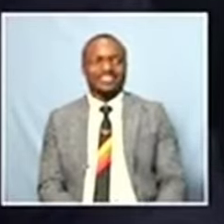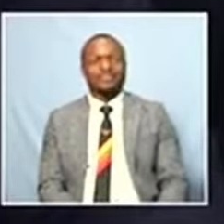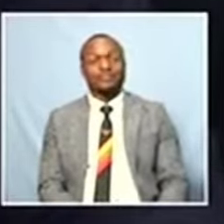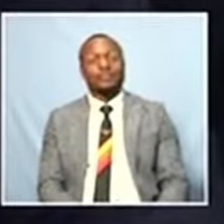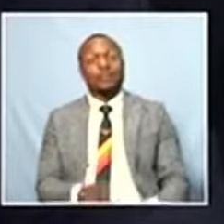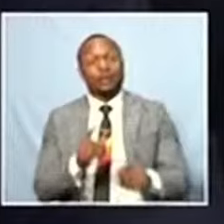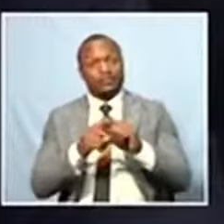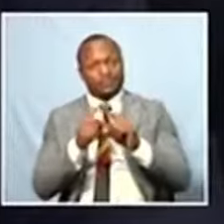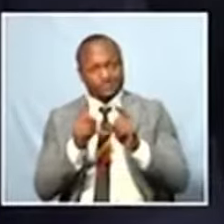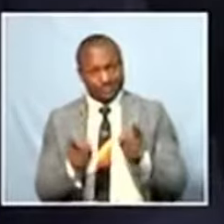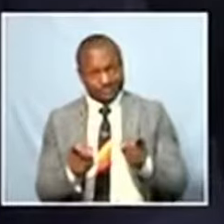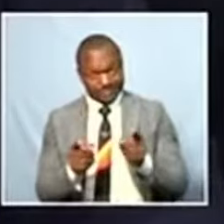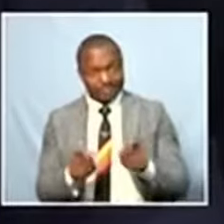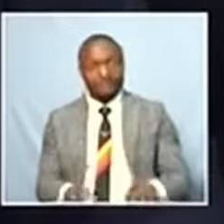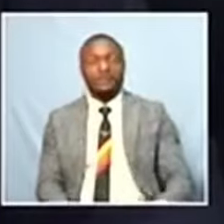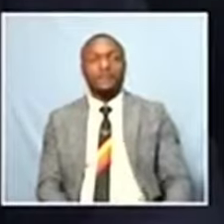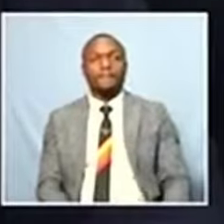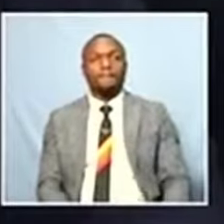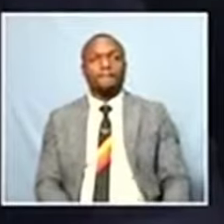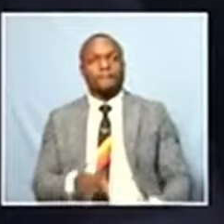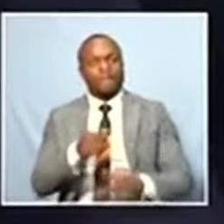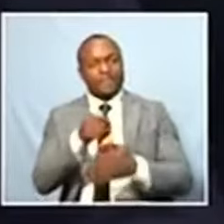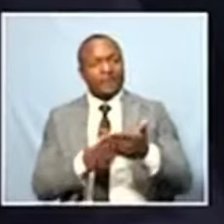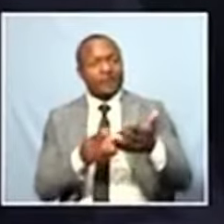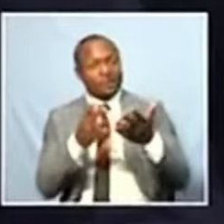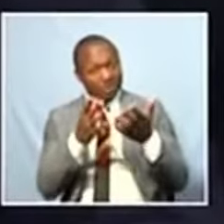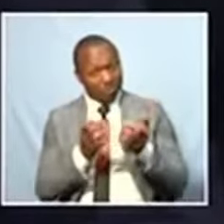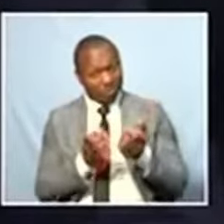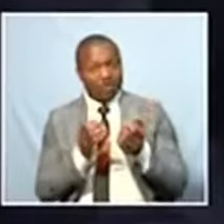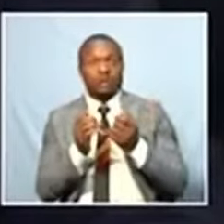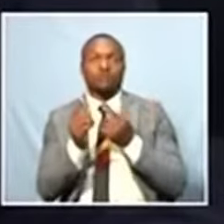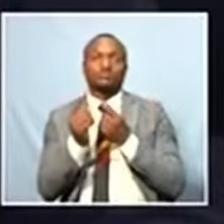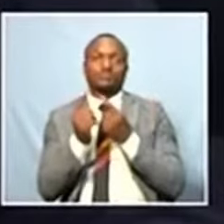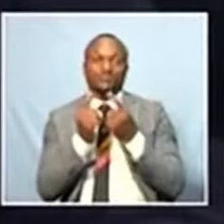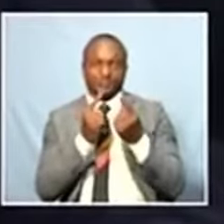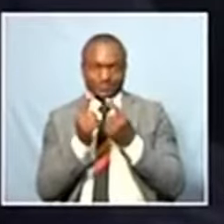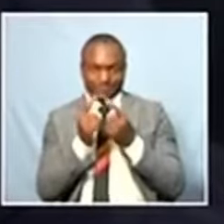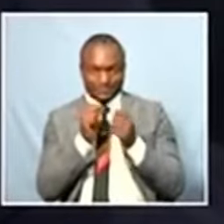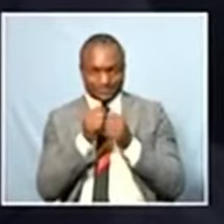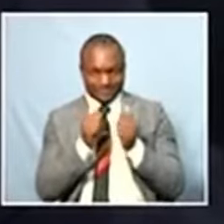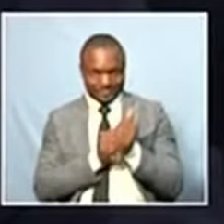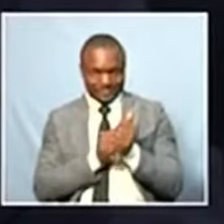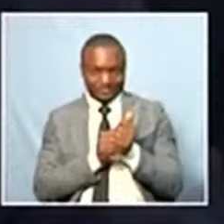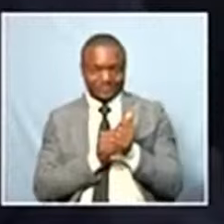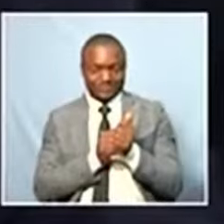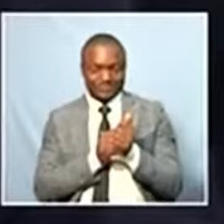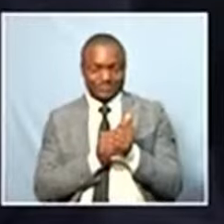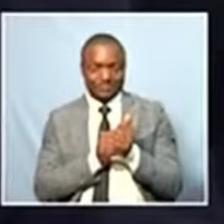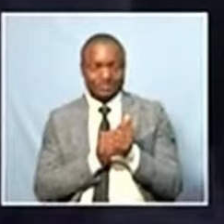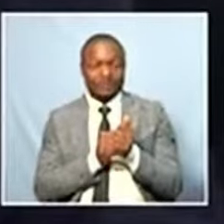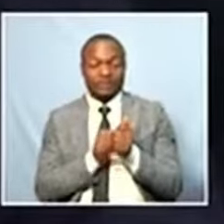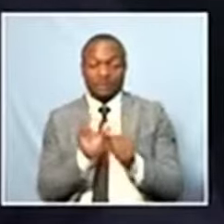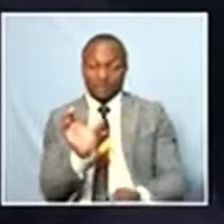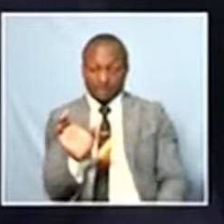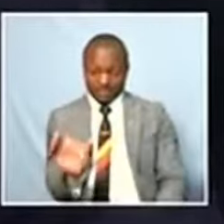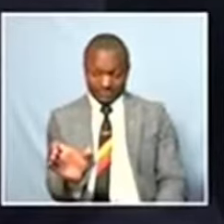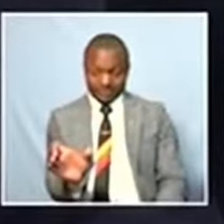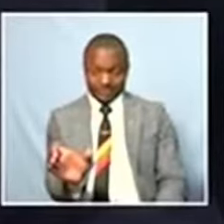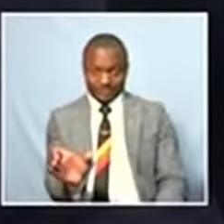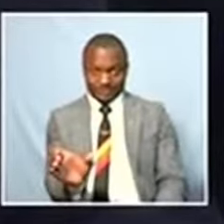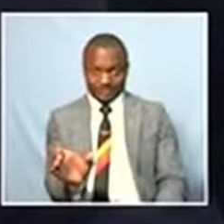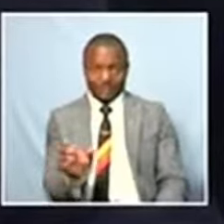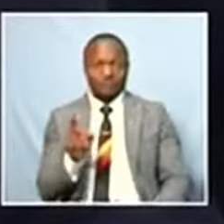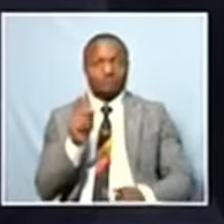Yeah, but what I wanted to emphasize is that the industry, they are saying that